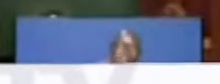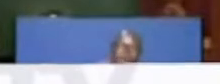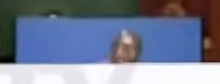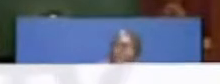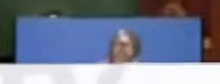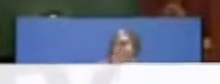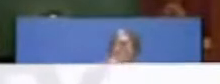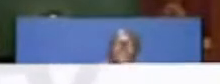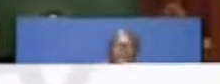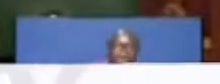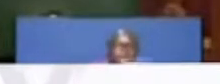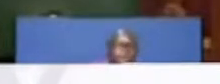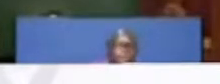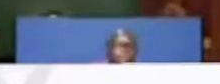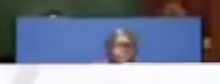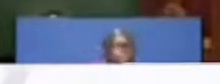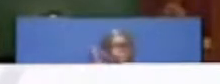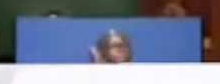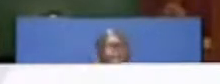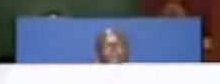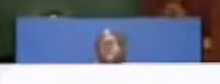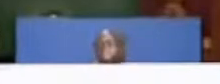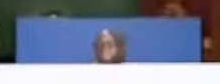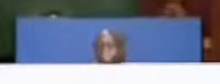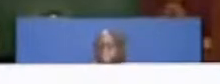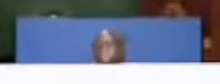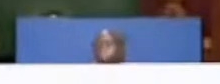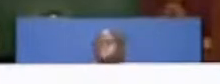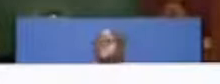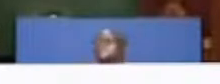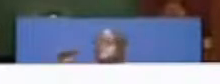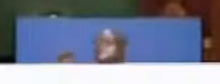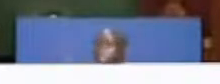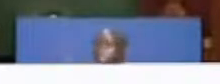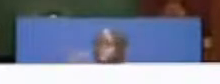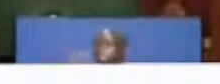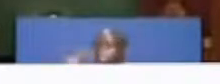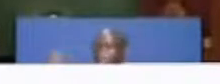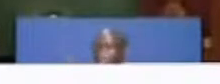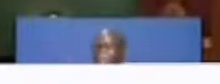2,443 hospital beds in 2013 to